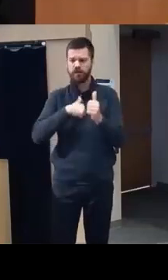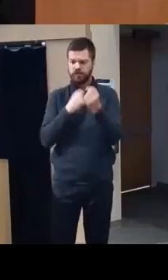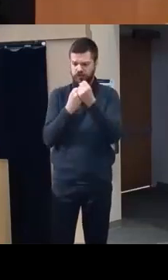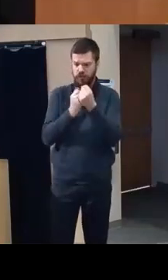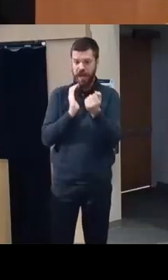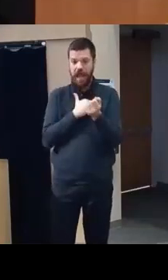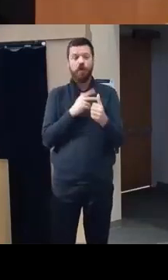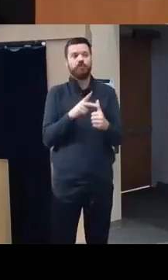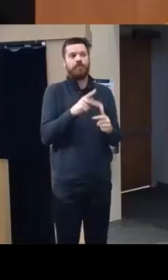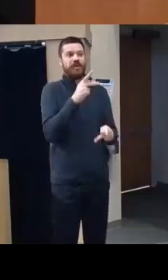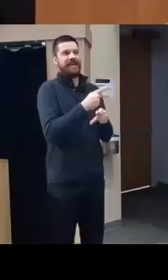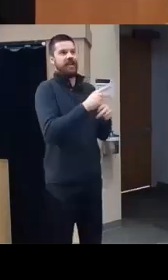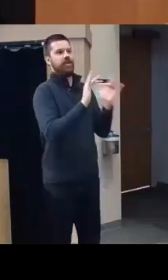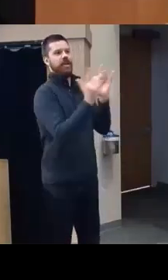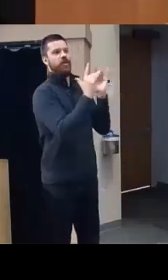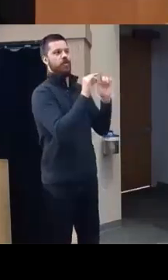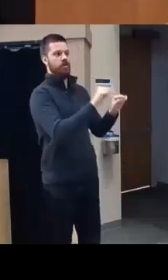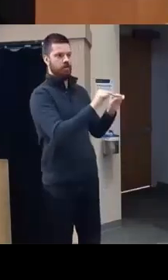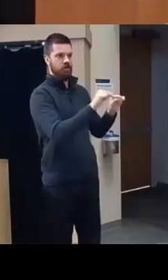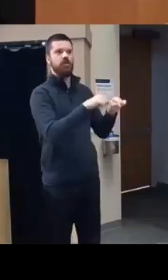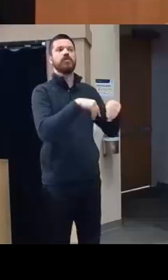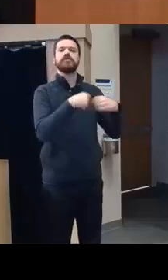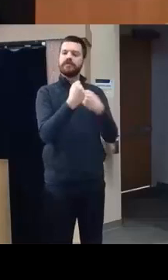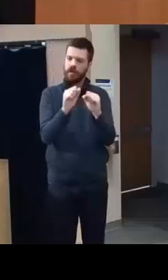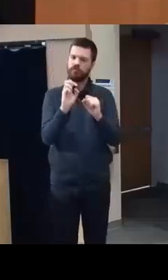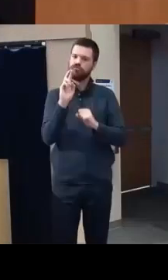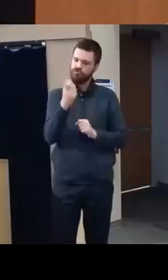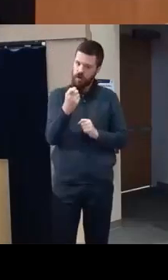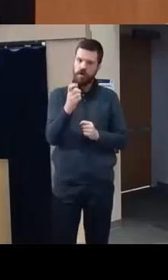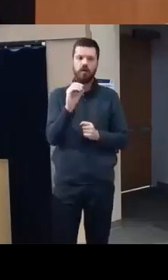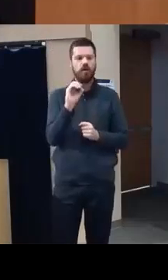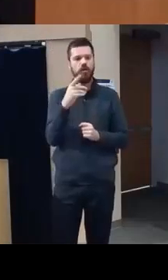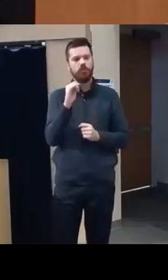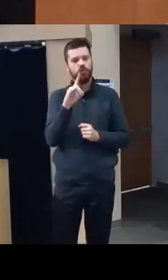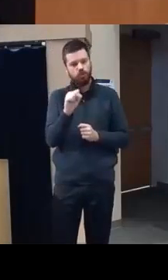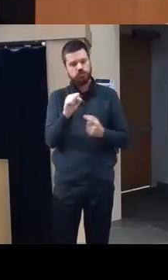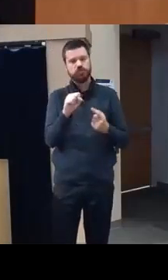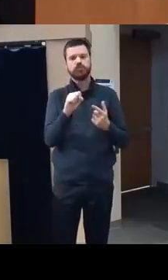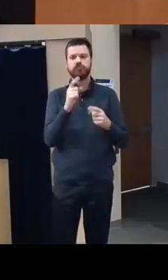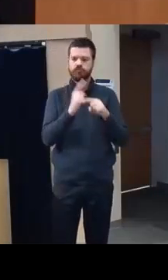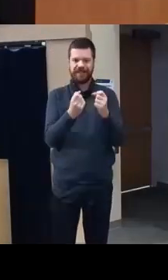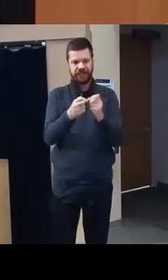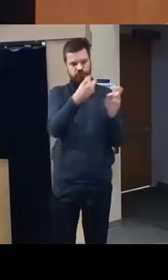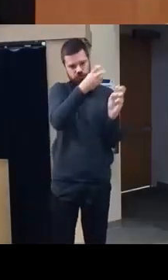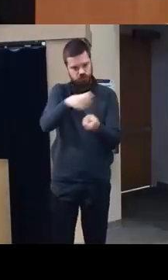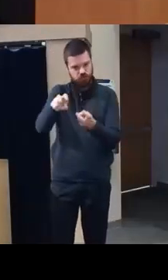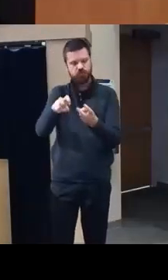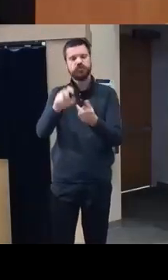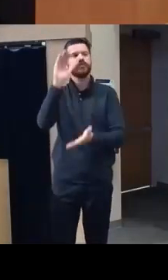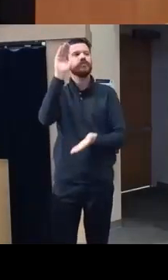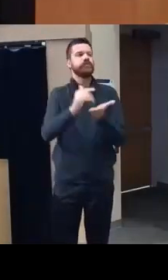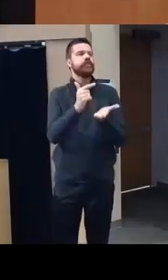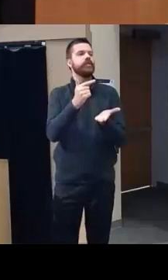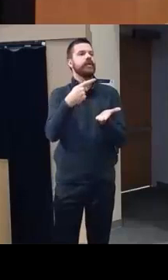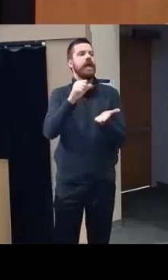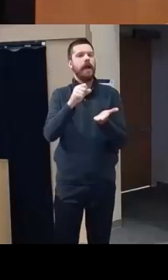our primary care network in safe prescribing of opiates and helping with transitions of care and decreasing care gaps for individuals